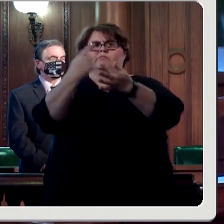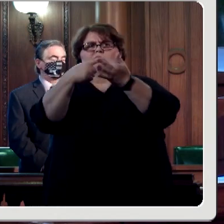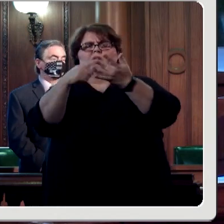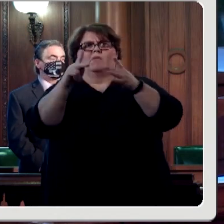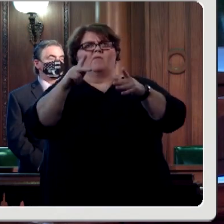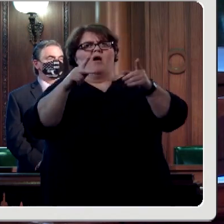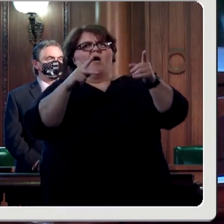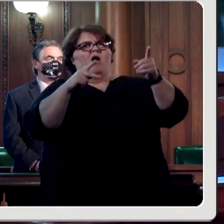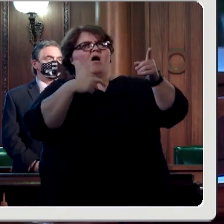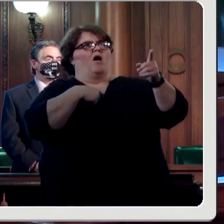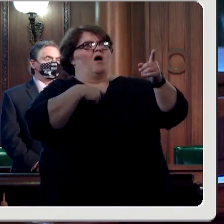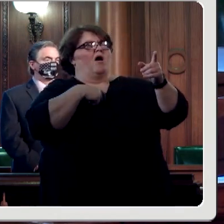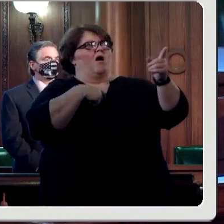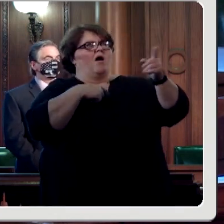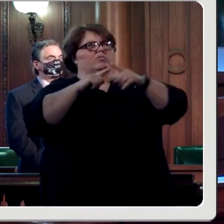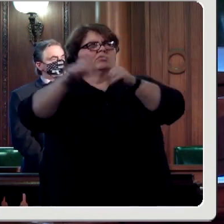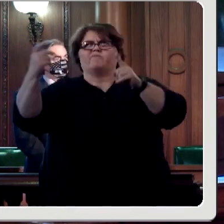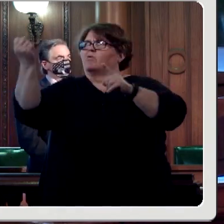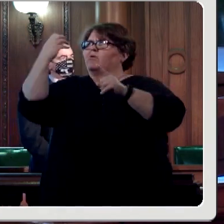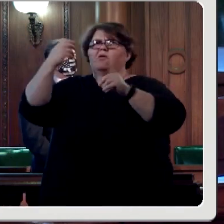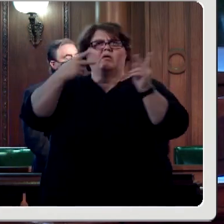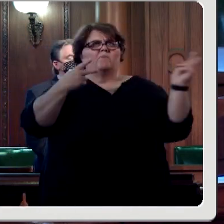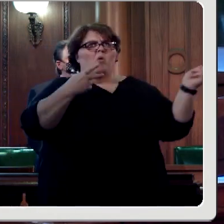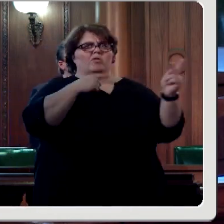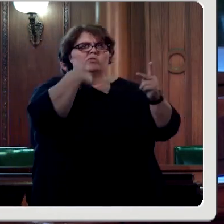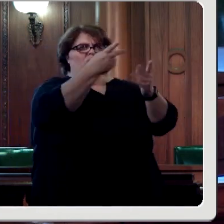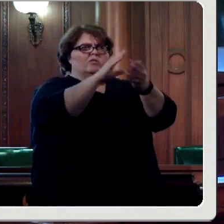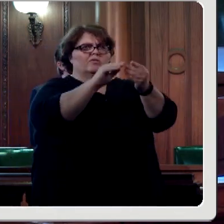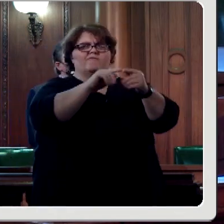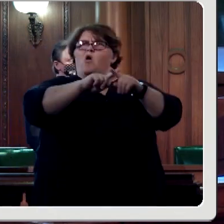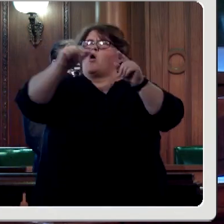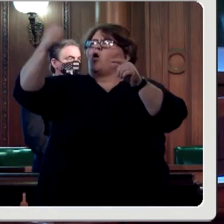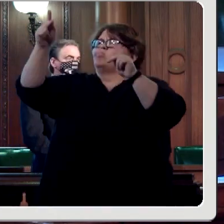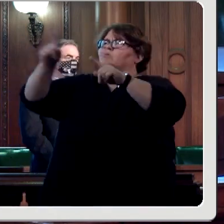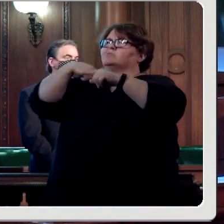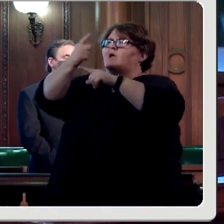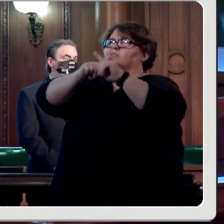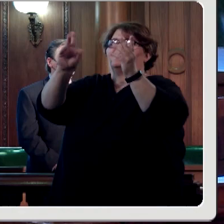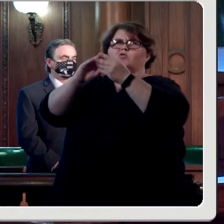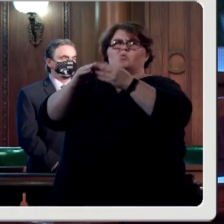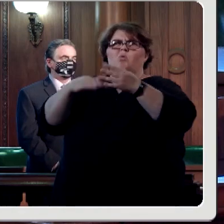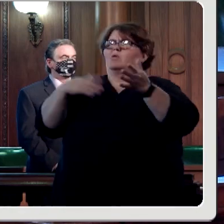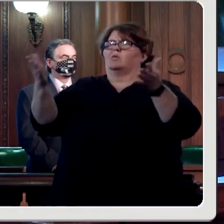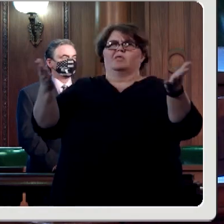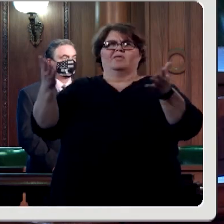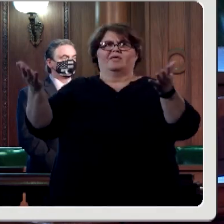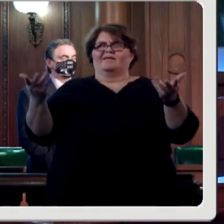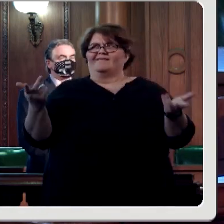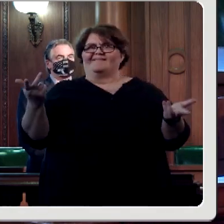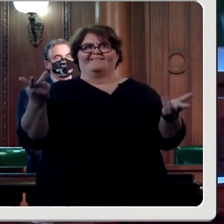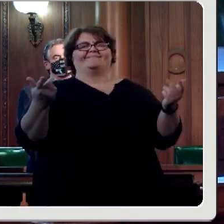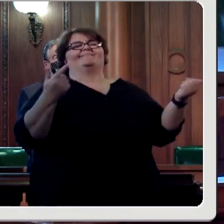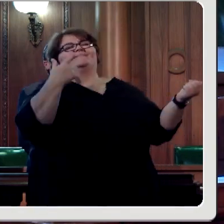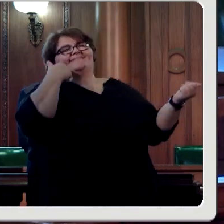was hoping maybe you might be able to offer some thoughts on that. Sure. So I'm sorry. I'll